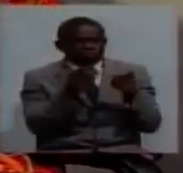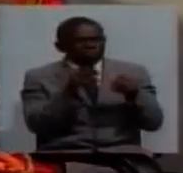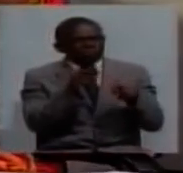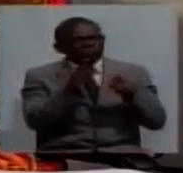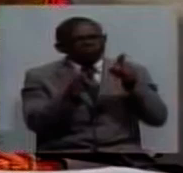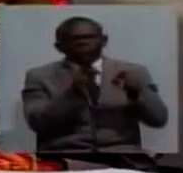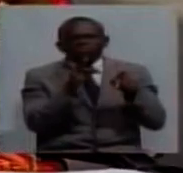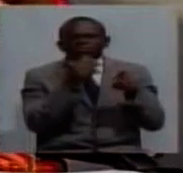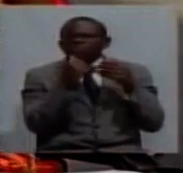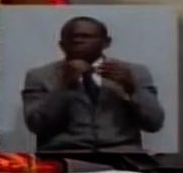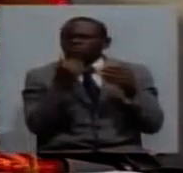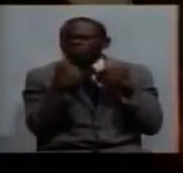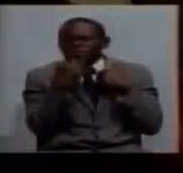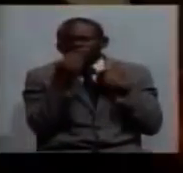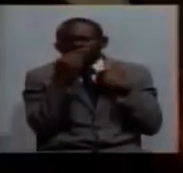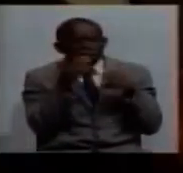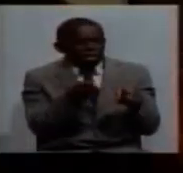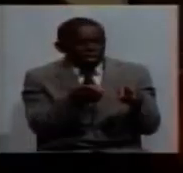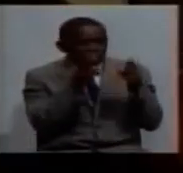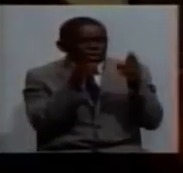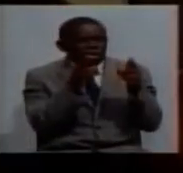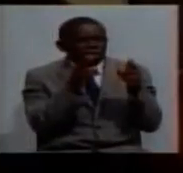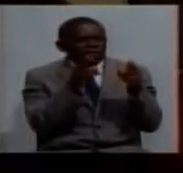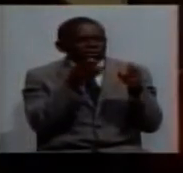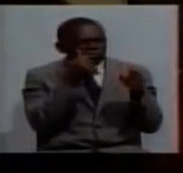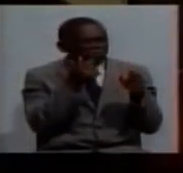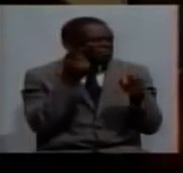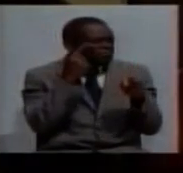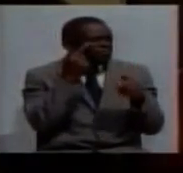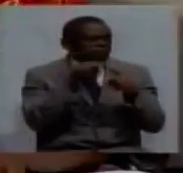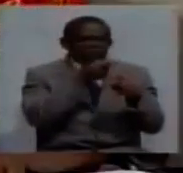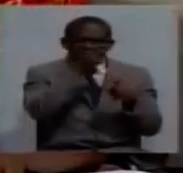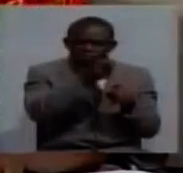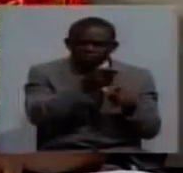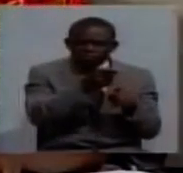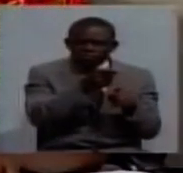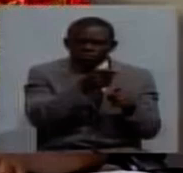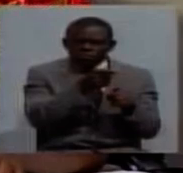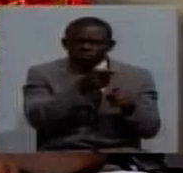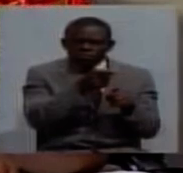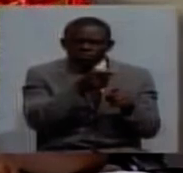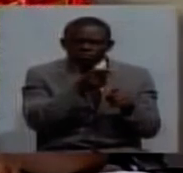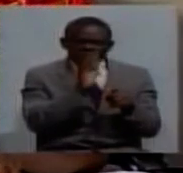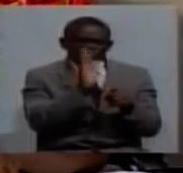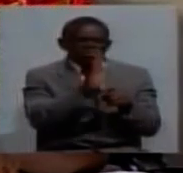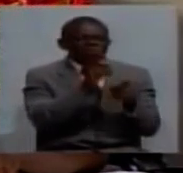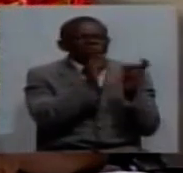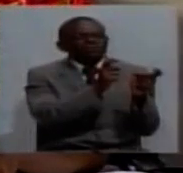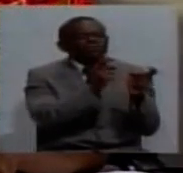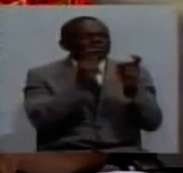each region is actually addressing the challenge that they have in the area. And